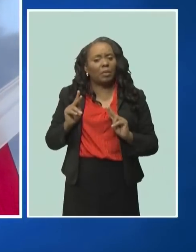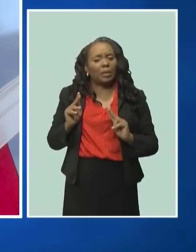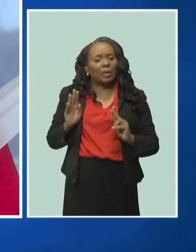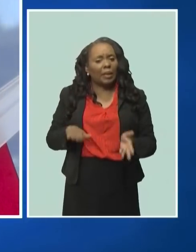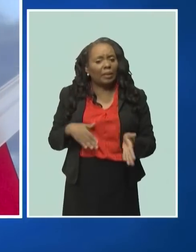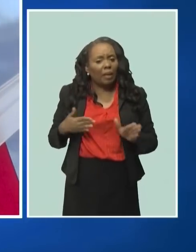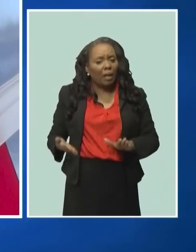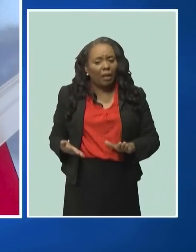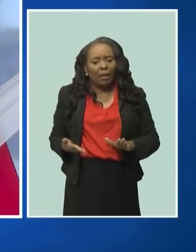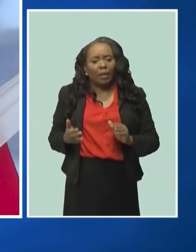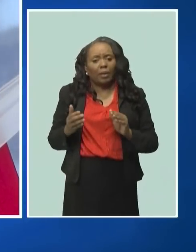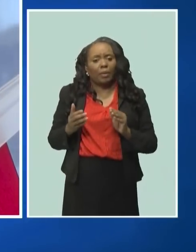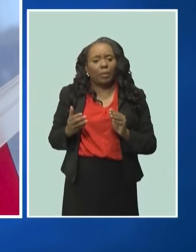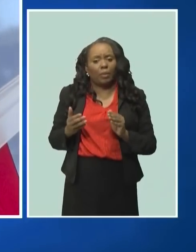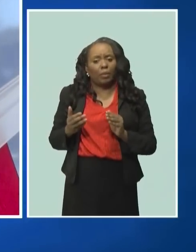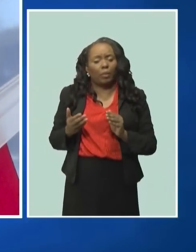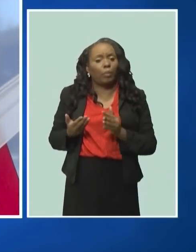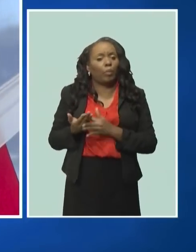dollars